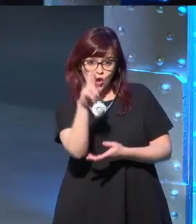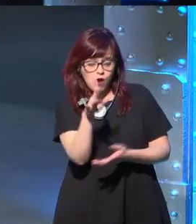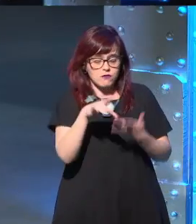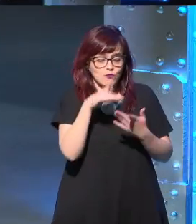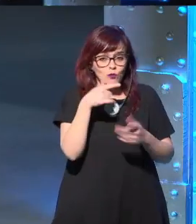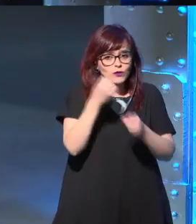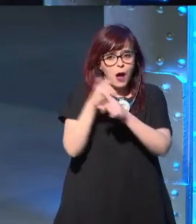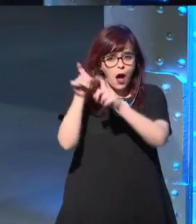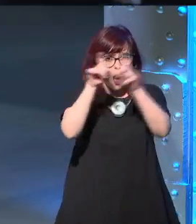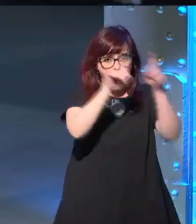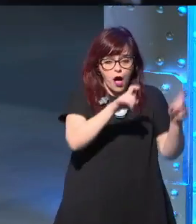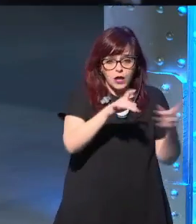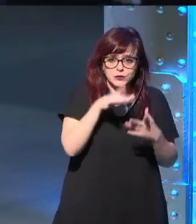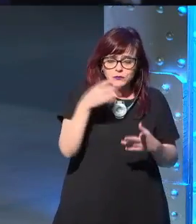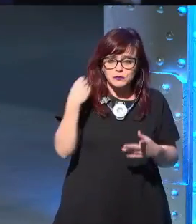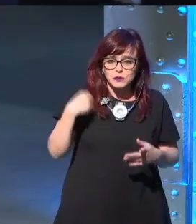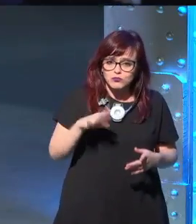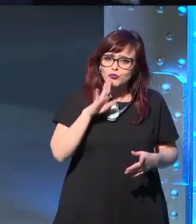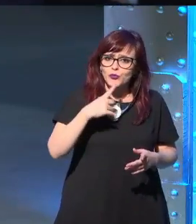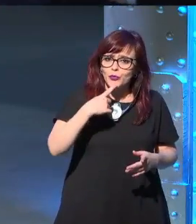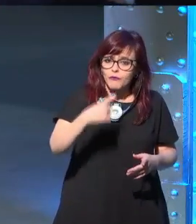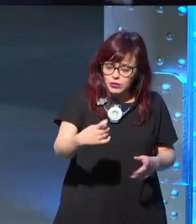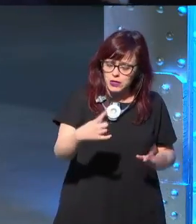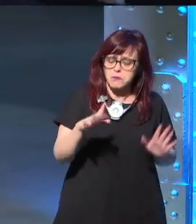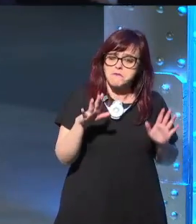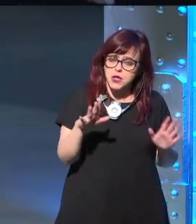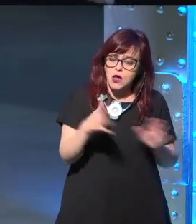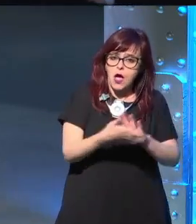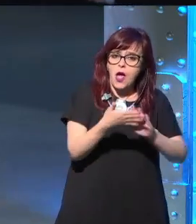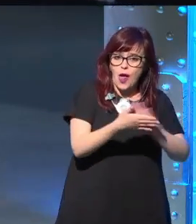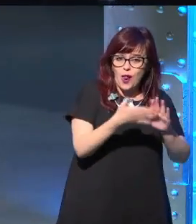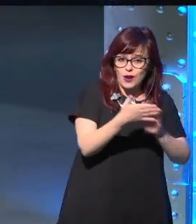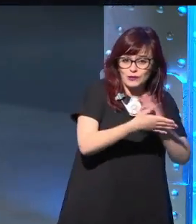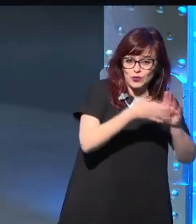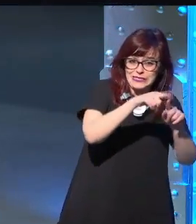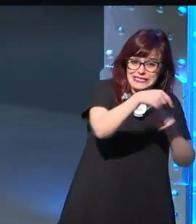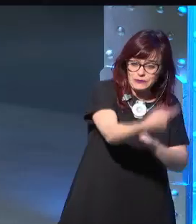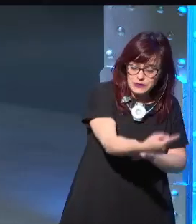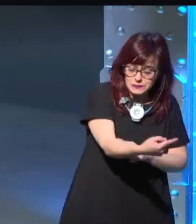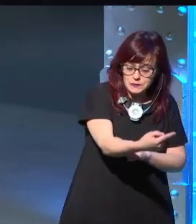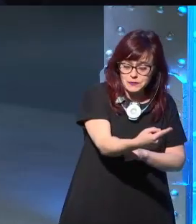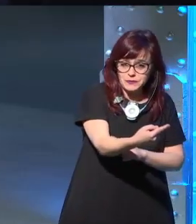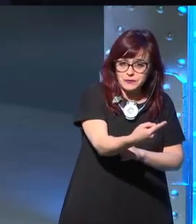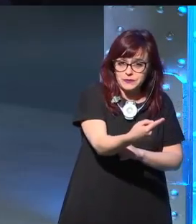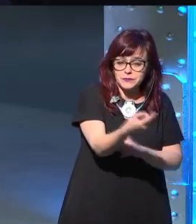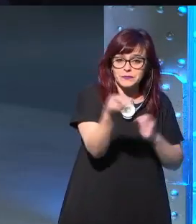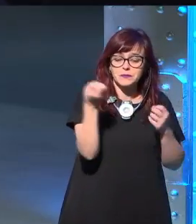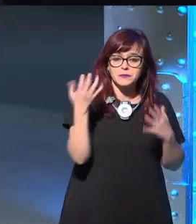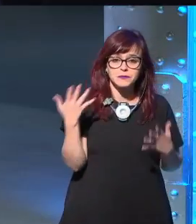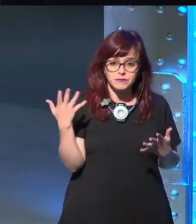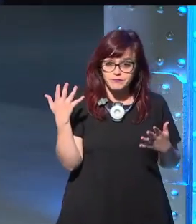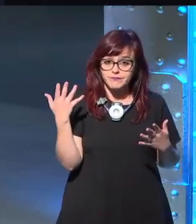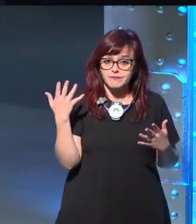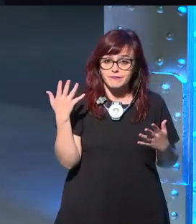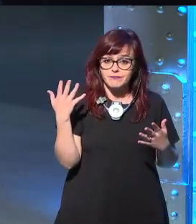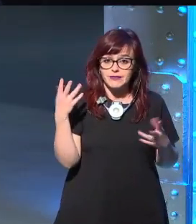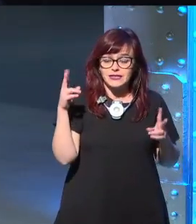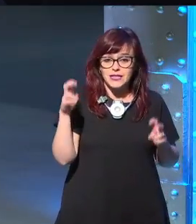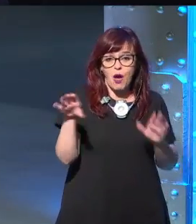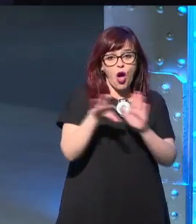500th, we're going to talk about the display that Christian Galvez is going to help do of the Codexes Madrid, but I